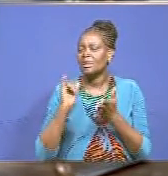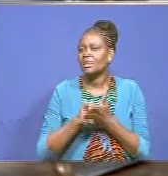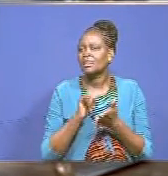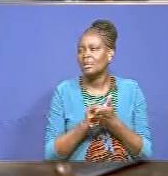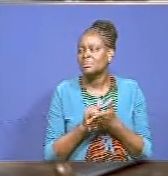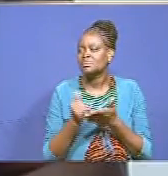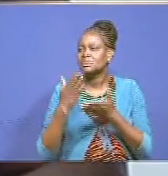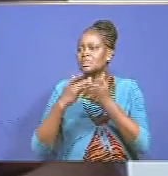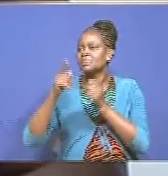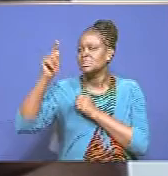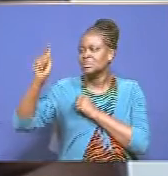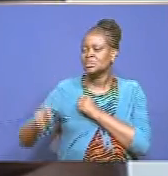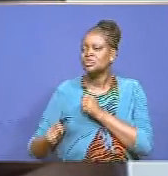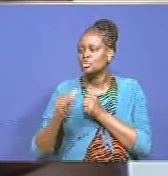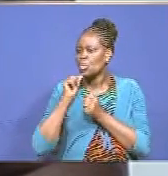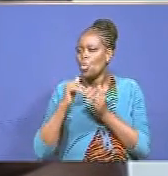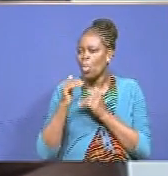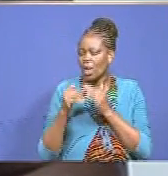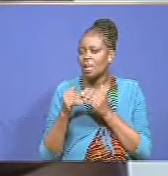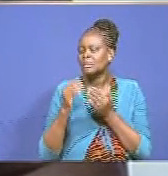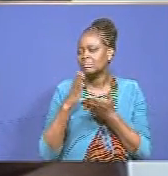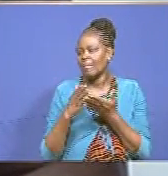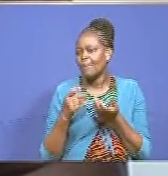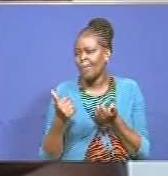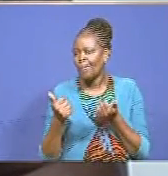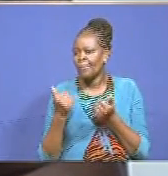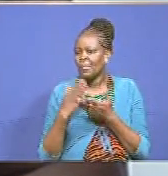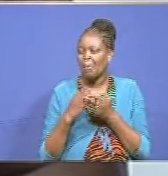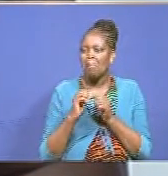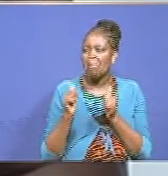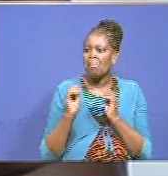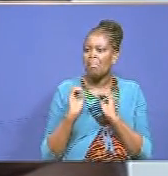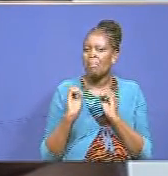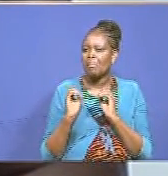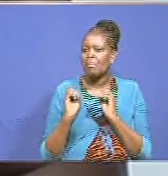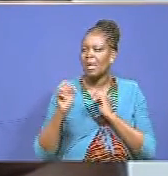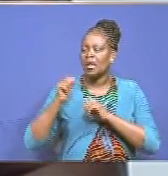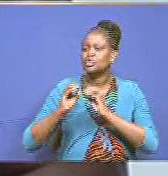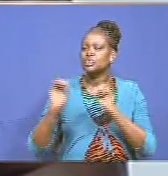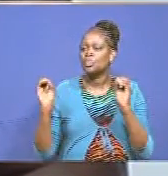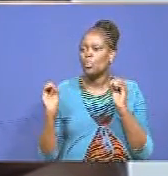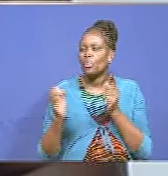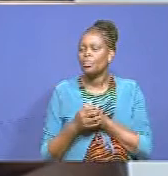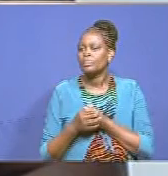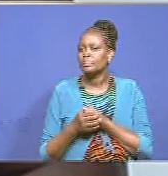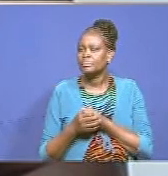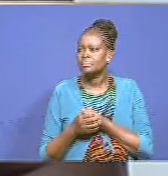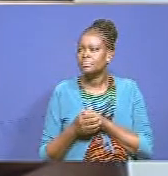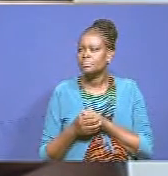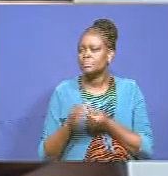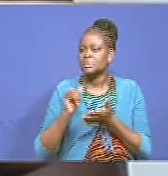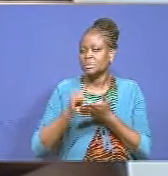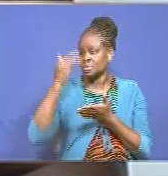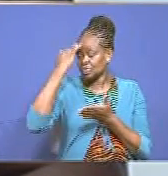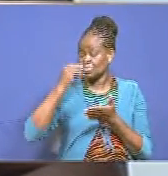find some judges, not all, some are rogues, and no actions are being taken. Uh-huh. That's why we